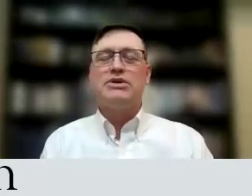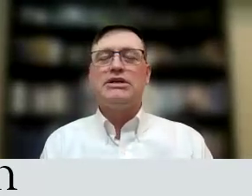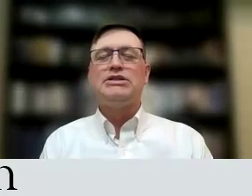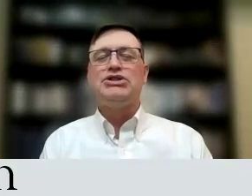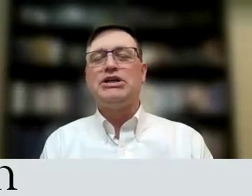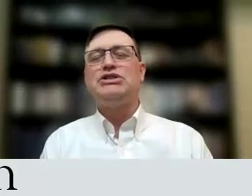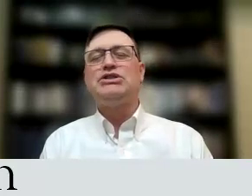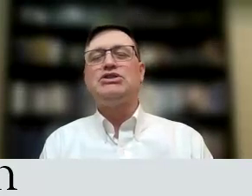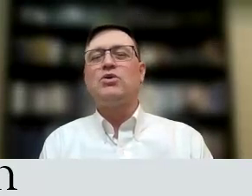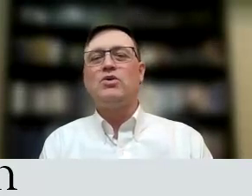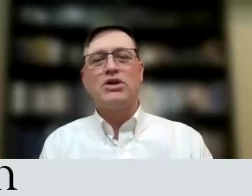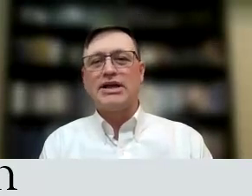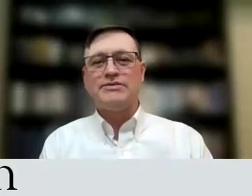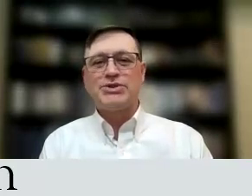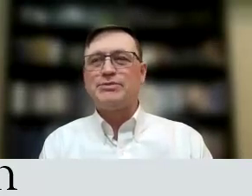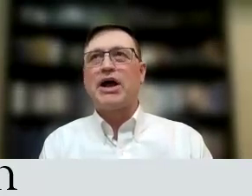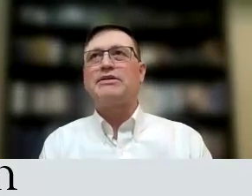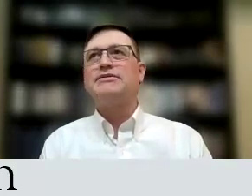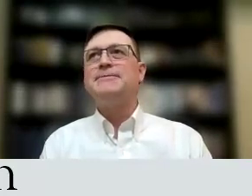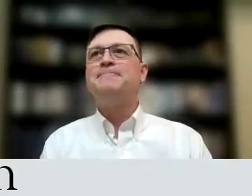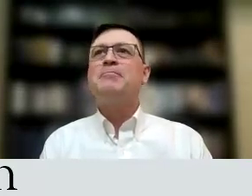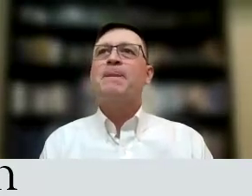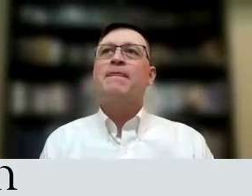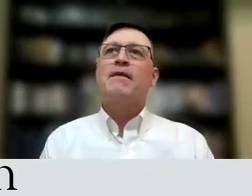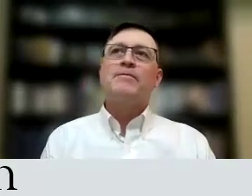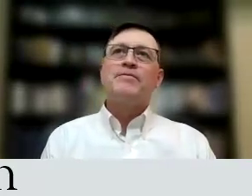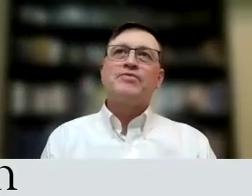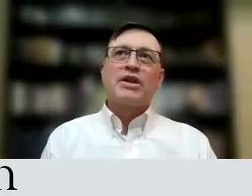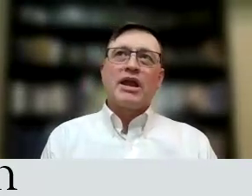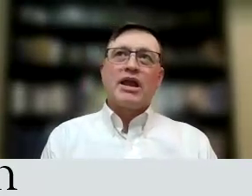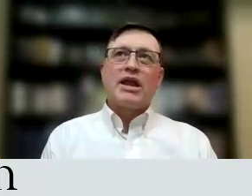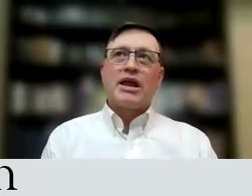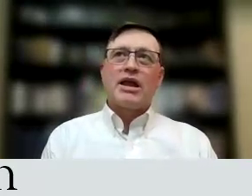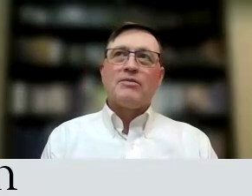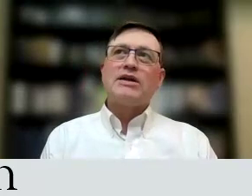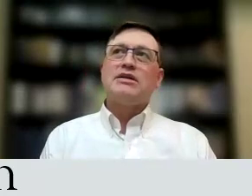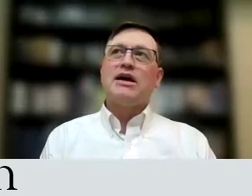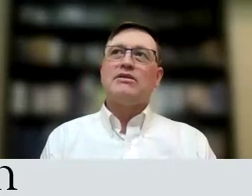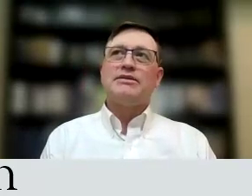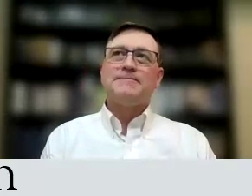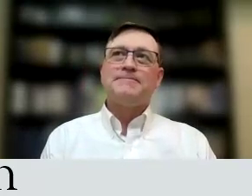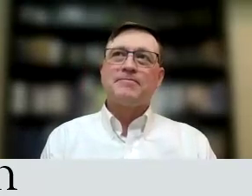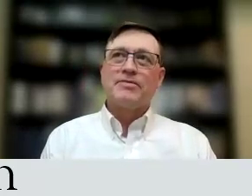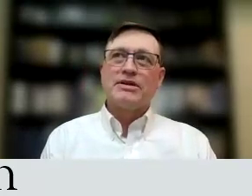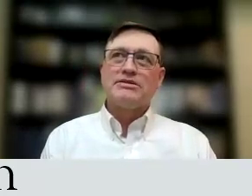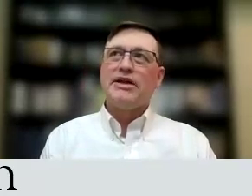because it really changes your whole life perspective. mental